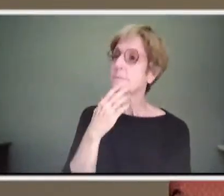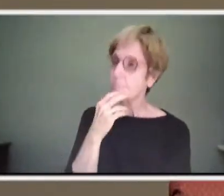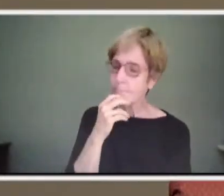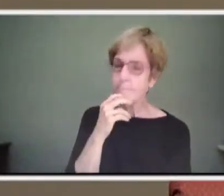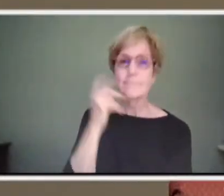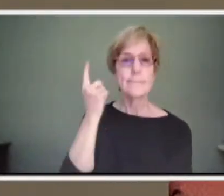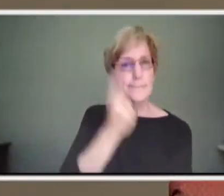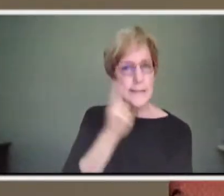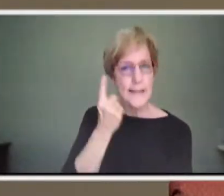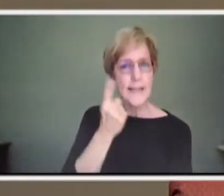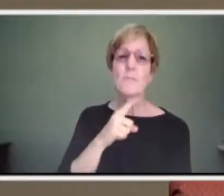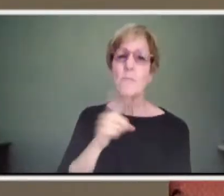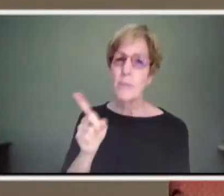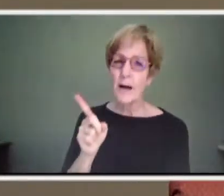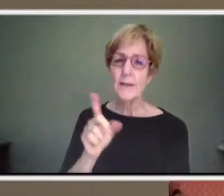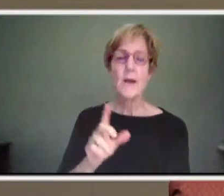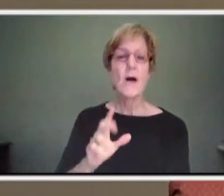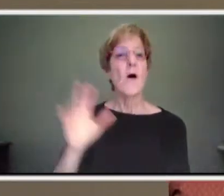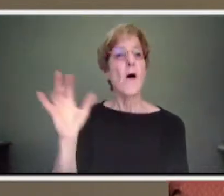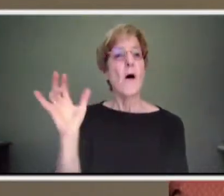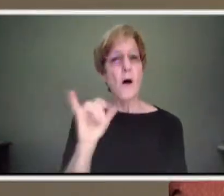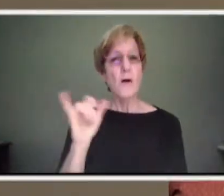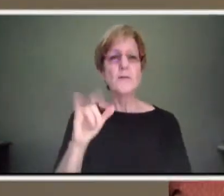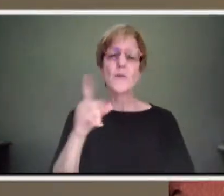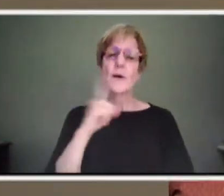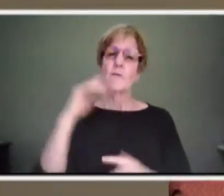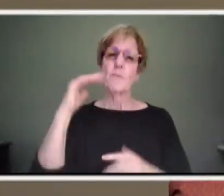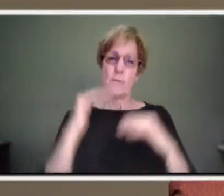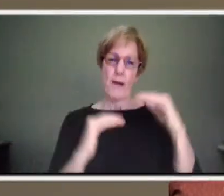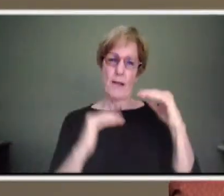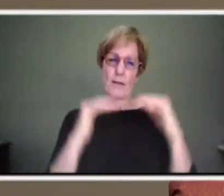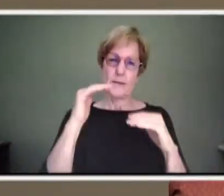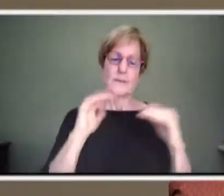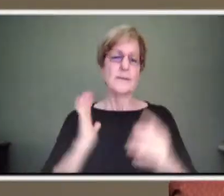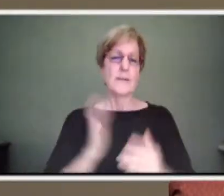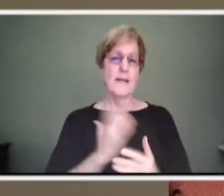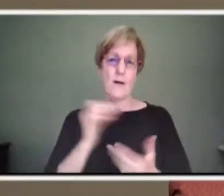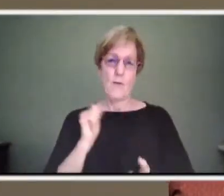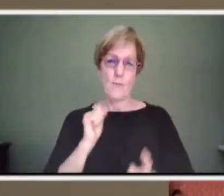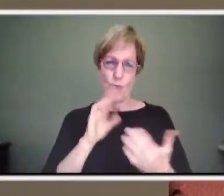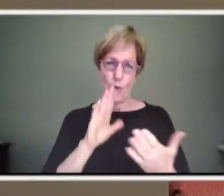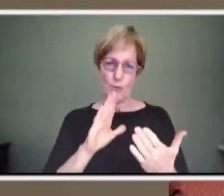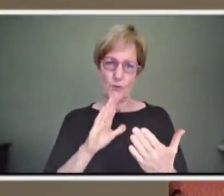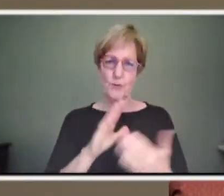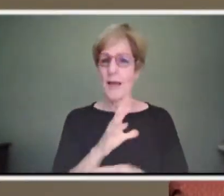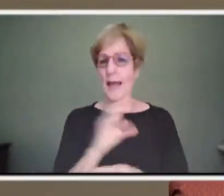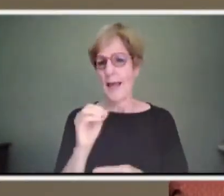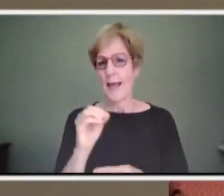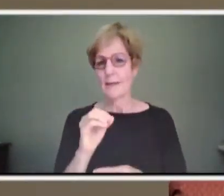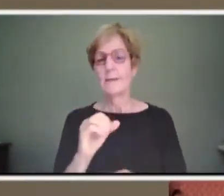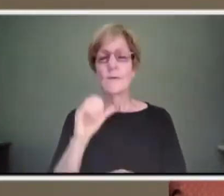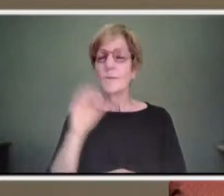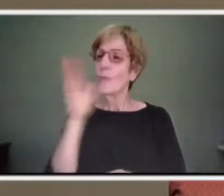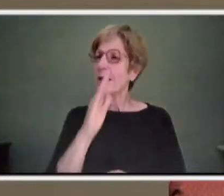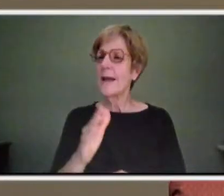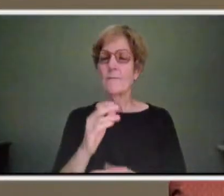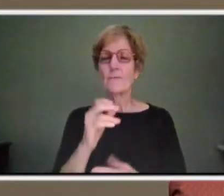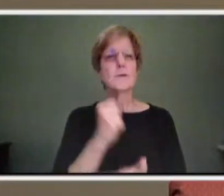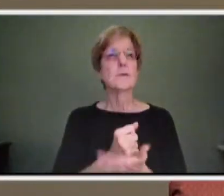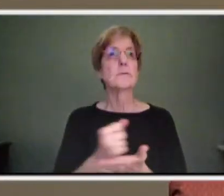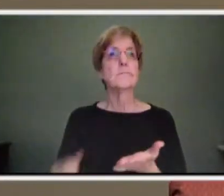But we also have to be balanced in our approach, and we never rubber stamp. I think